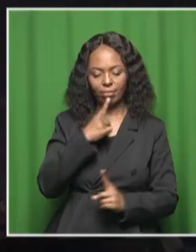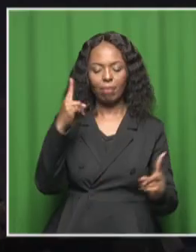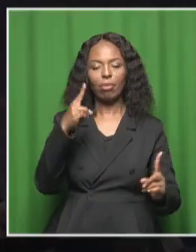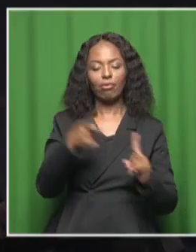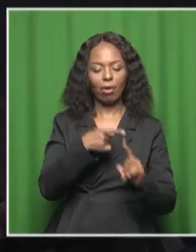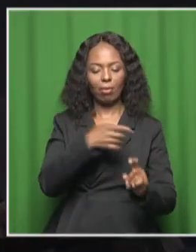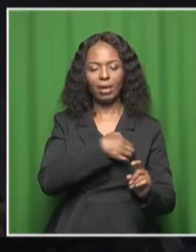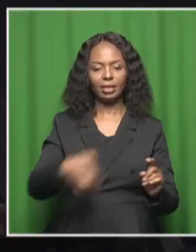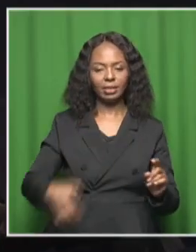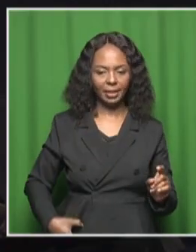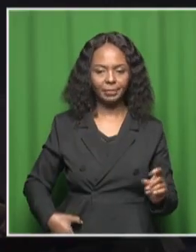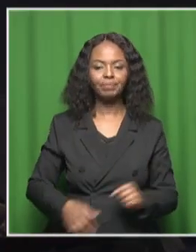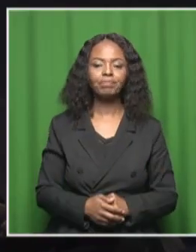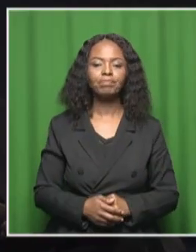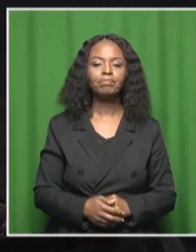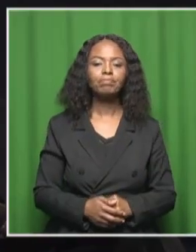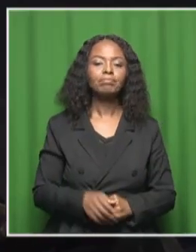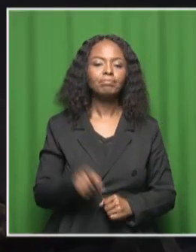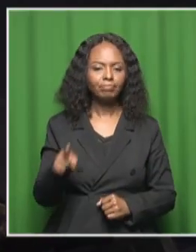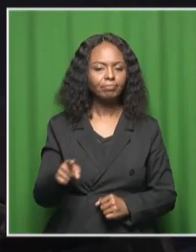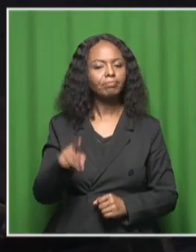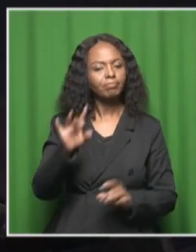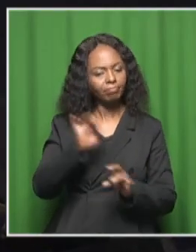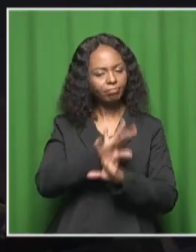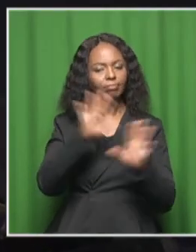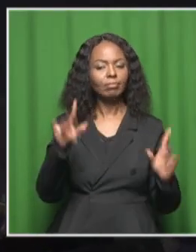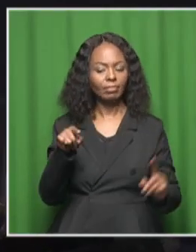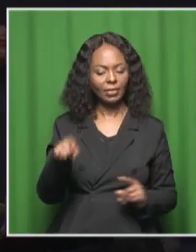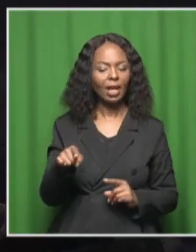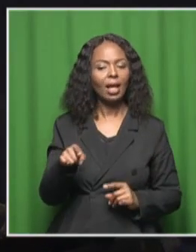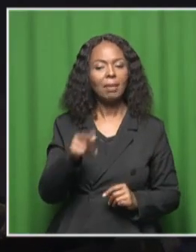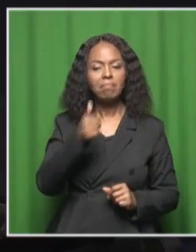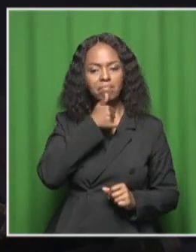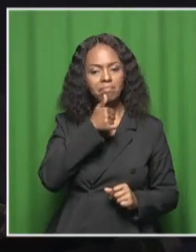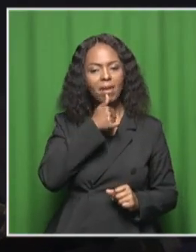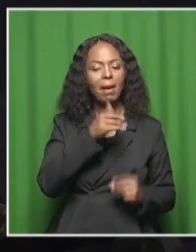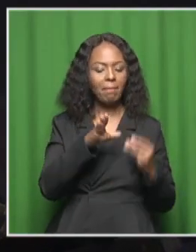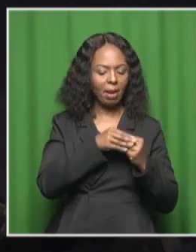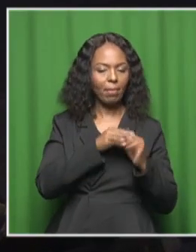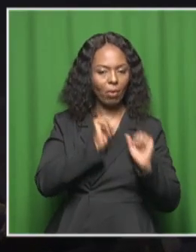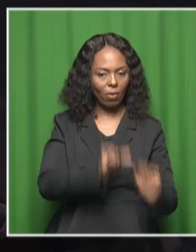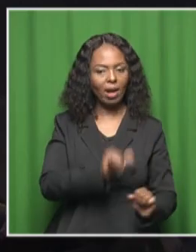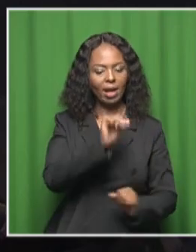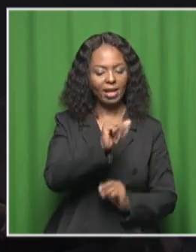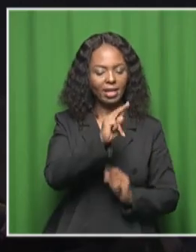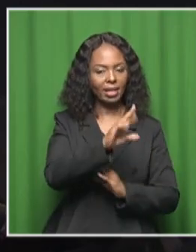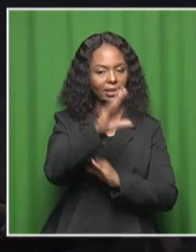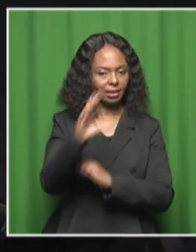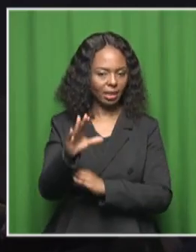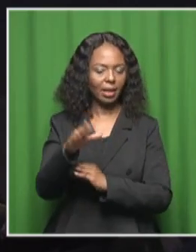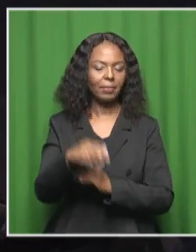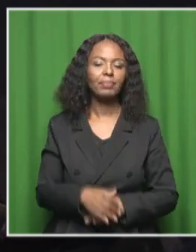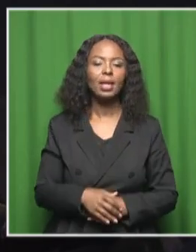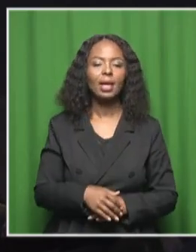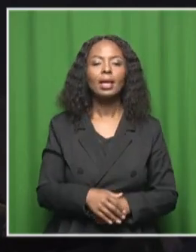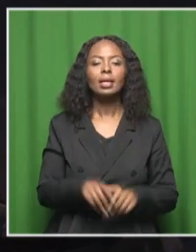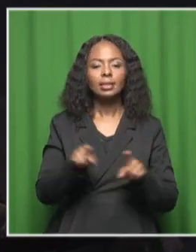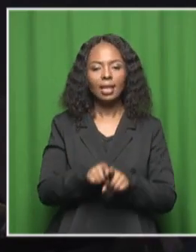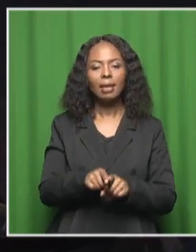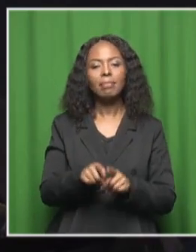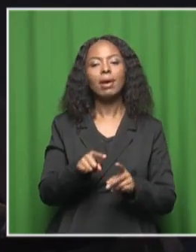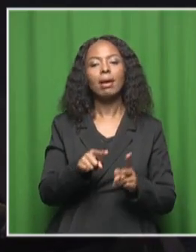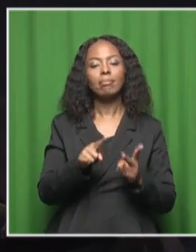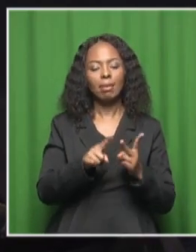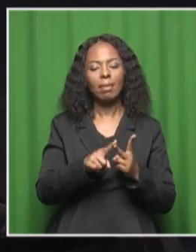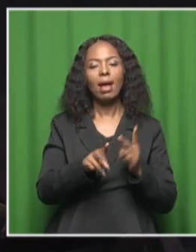ANC, because it was very clear that he's an ANC man through and through. The Secretary General of the ANC will speak. Then you'll have the family portion, where the